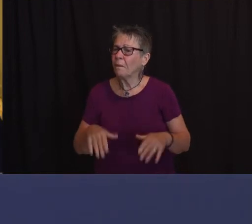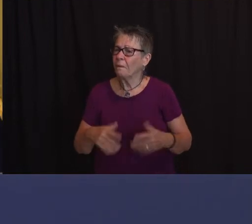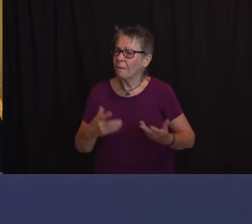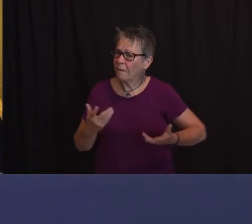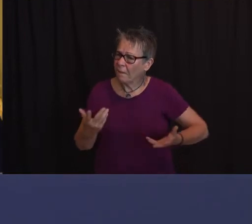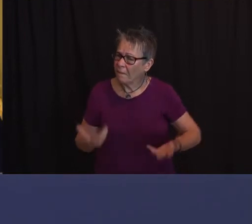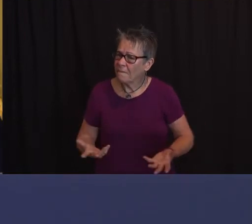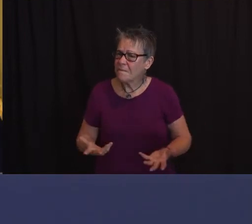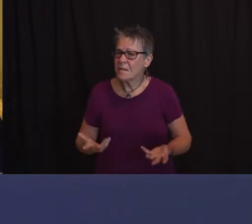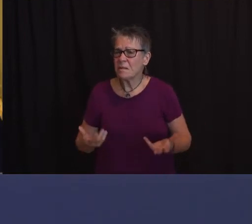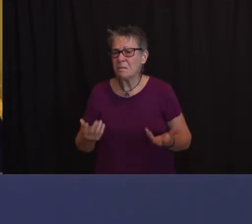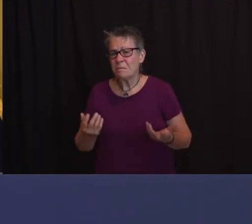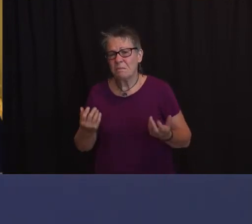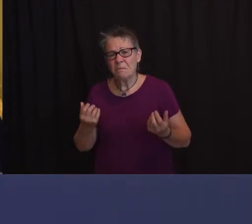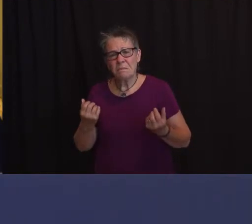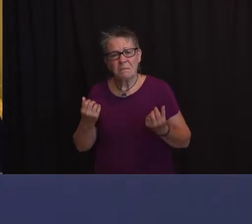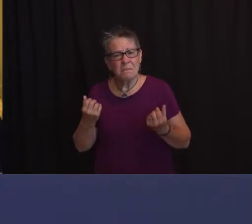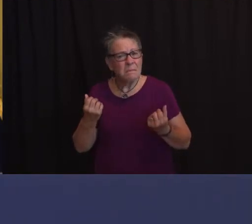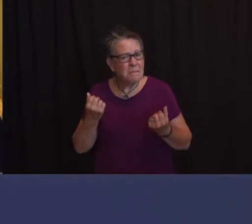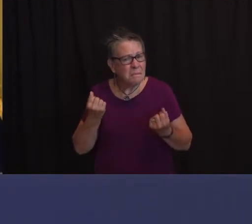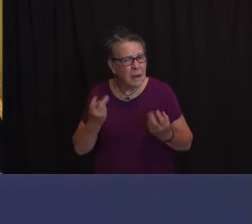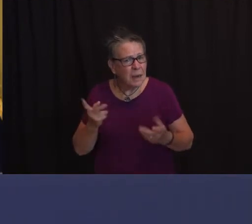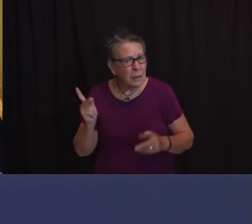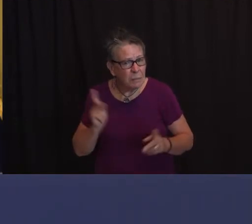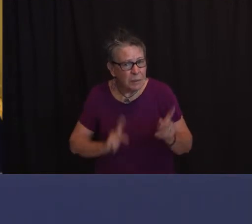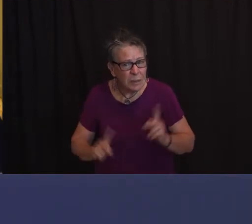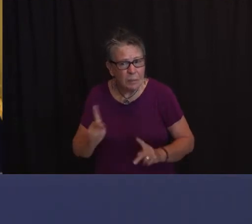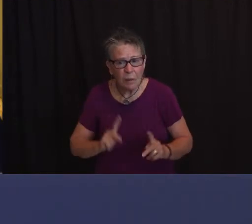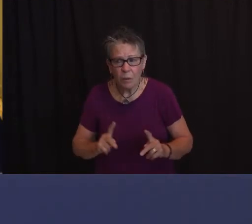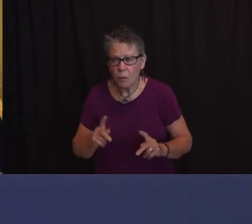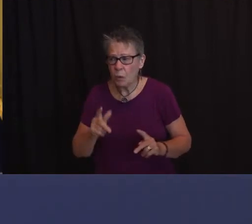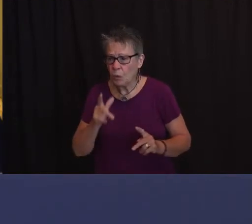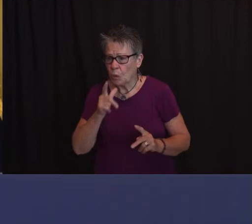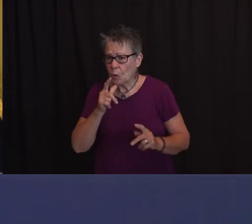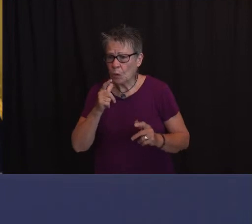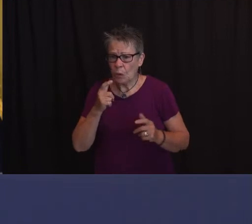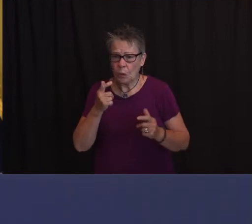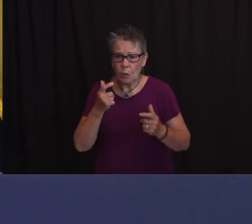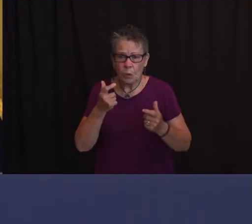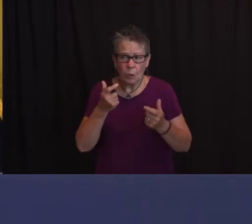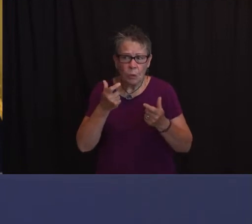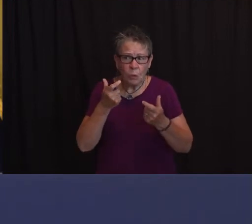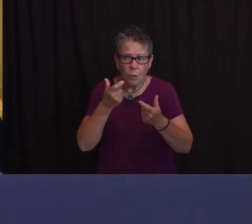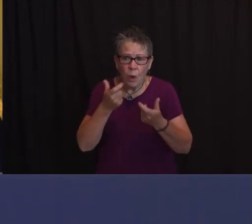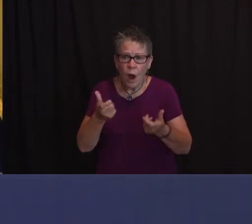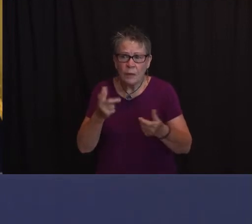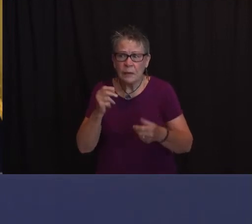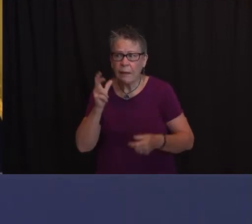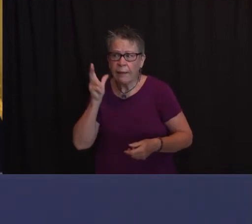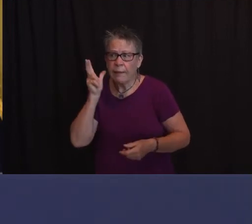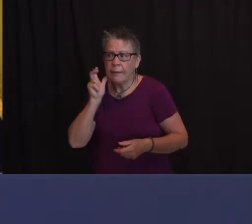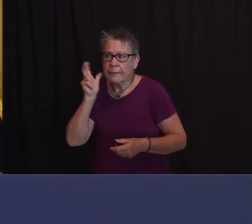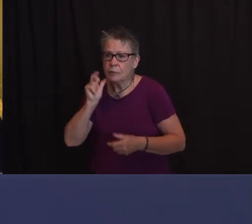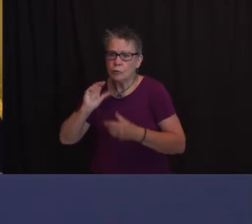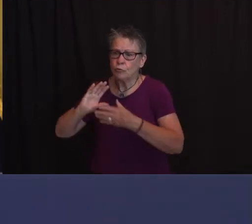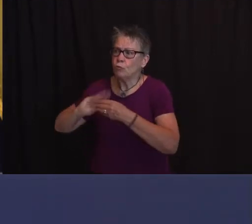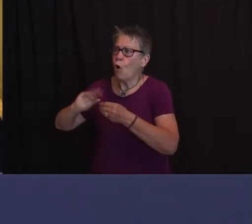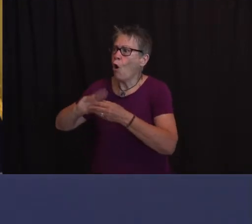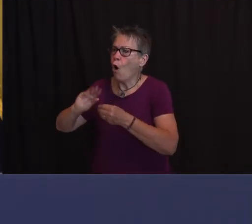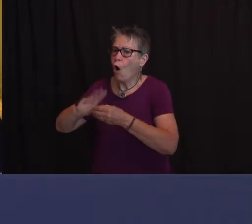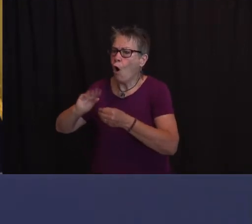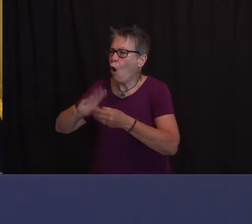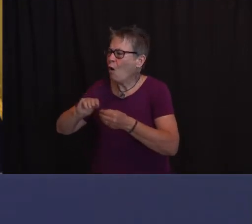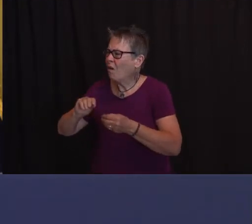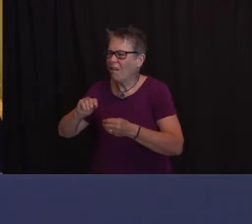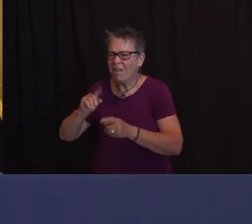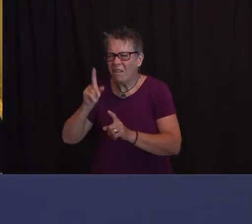populations of people who are listening to myths, listening to garbage that are just not fact-based. And they need to